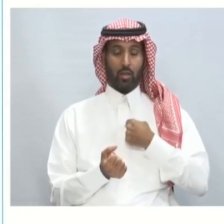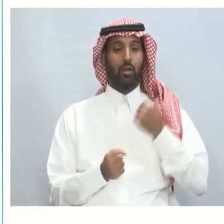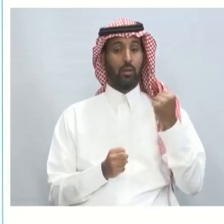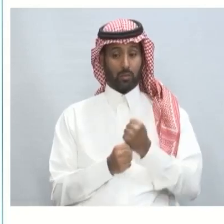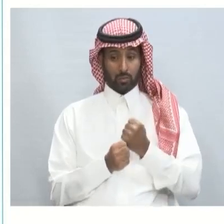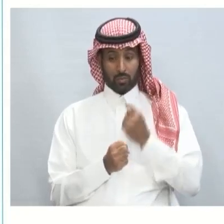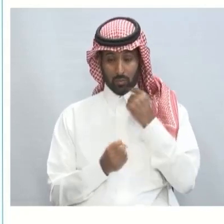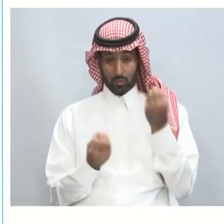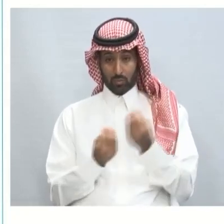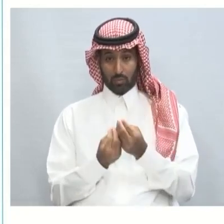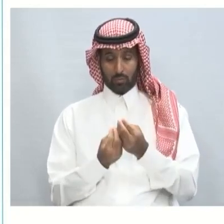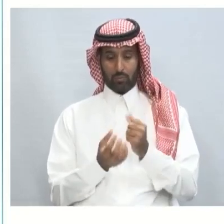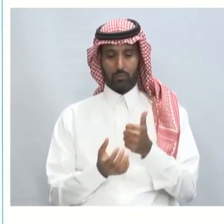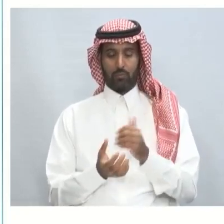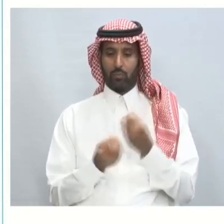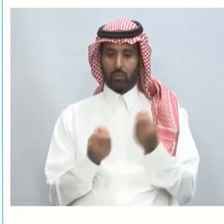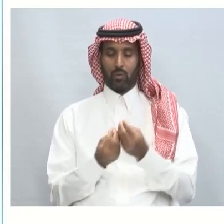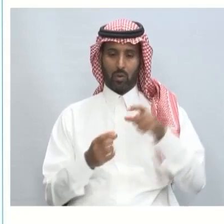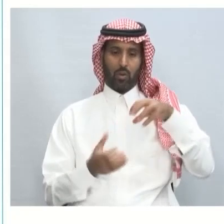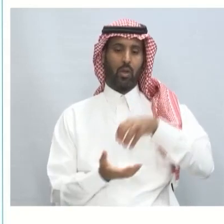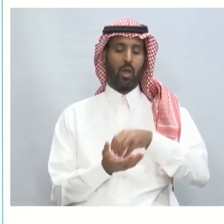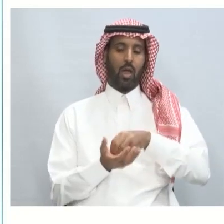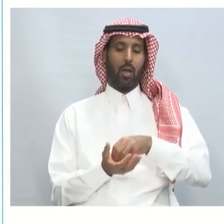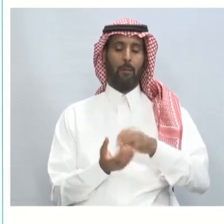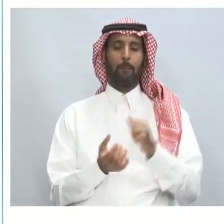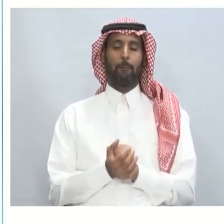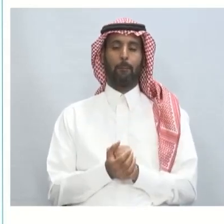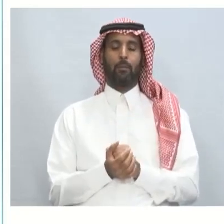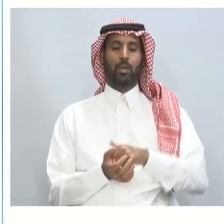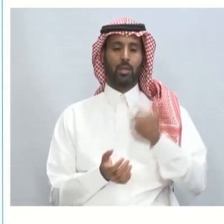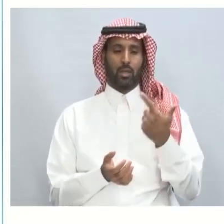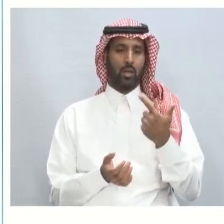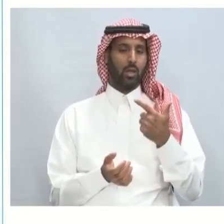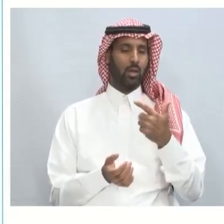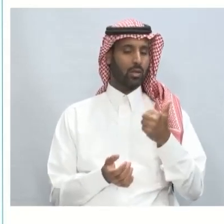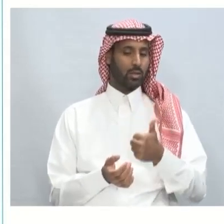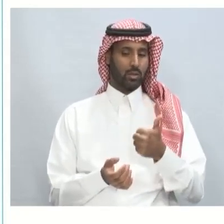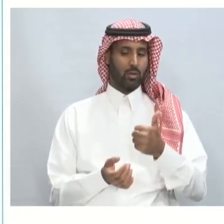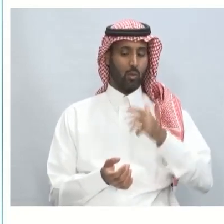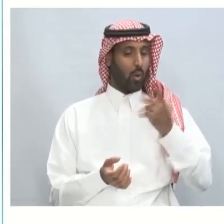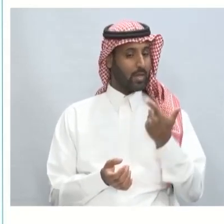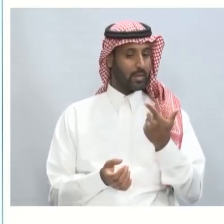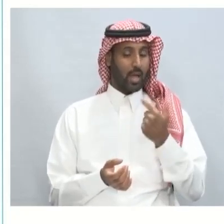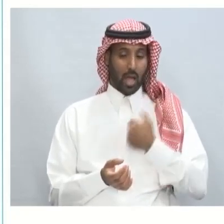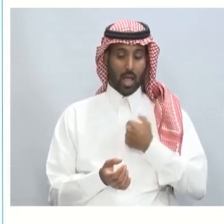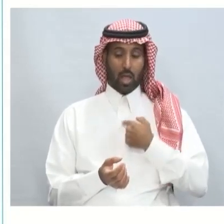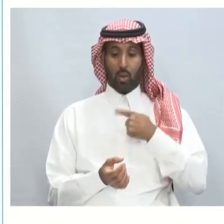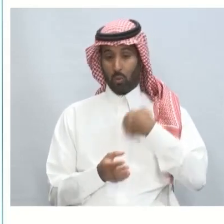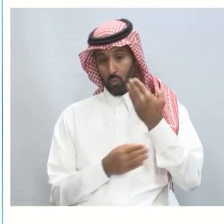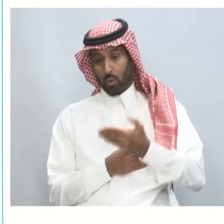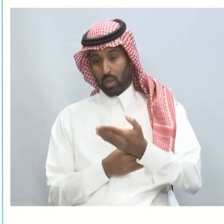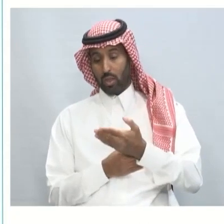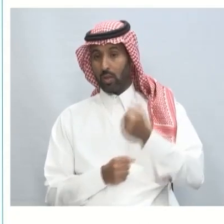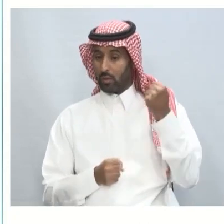when I'm in a group. So number six is what? I will. What does he